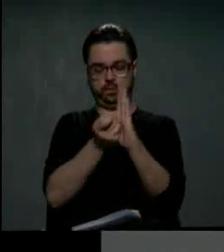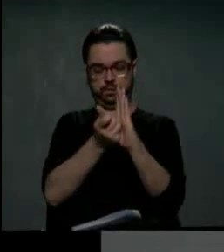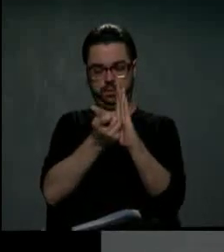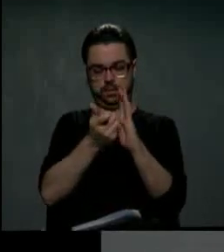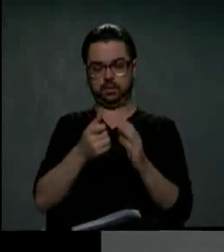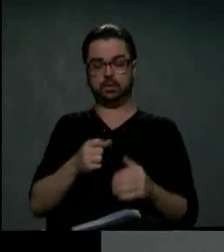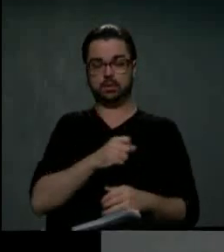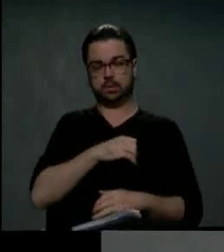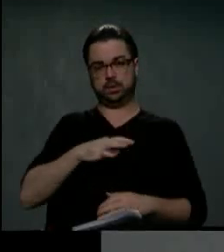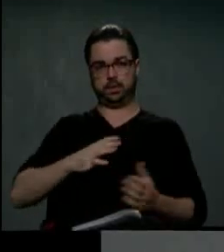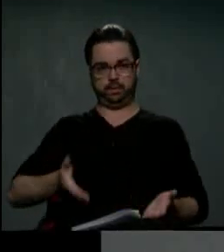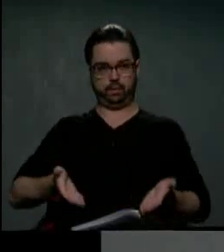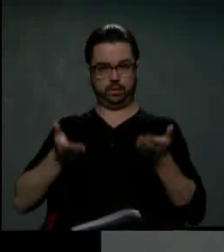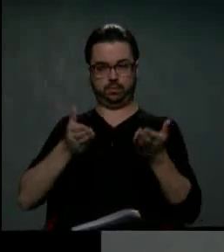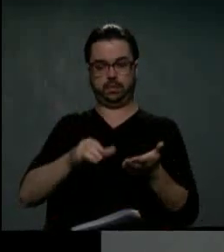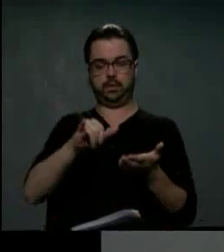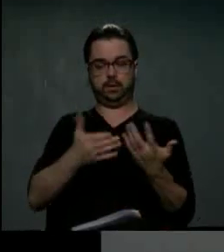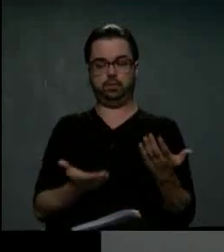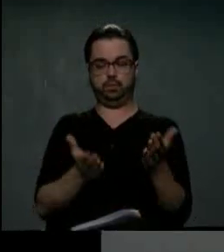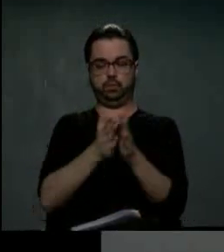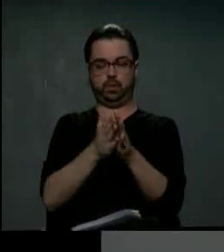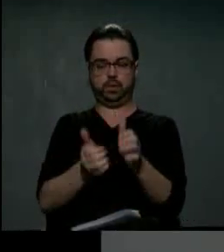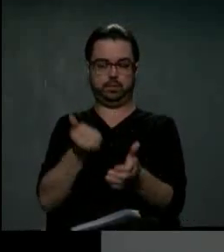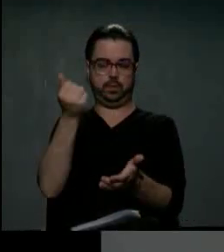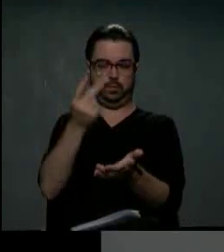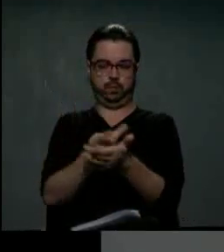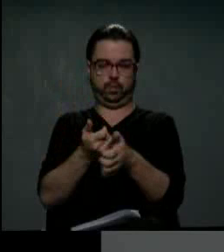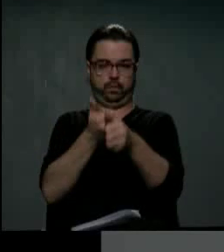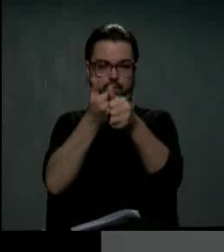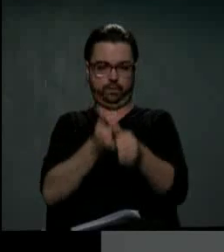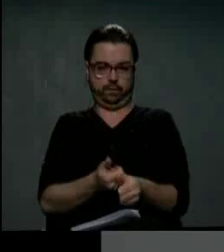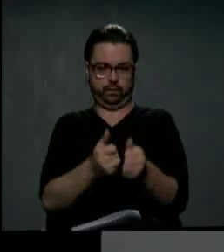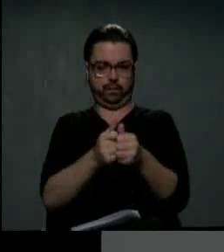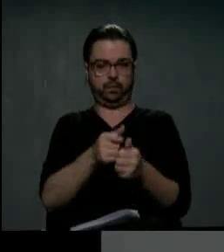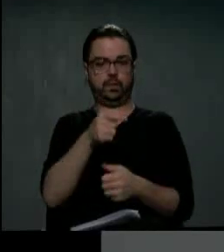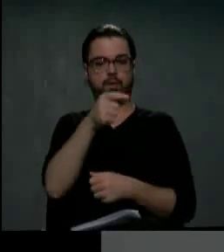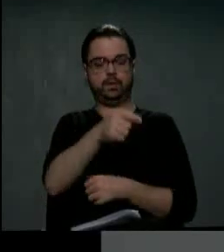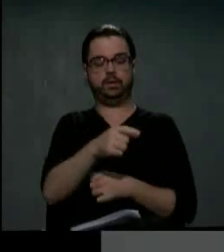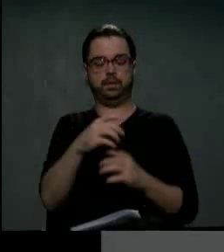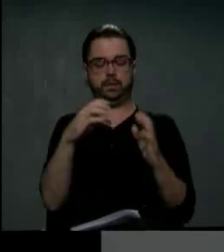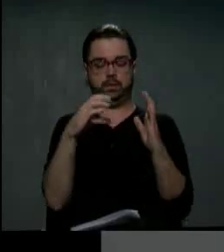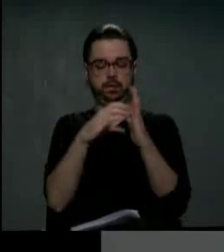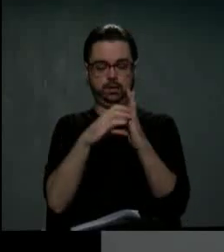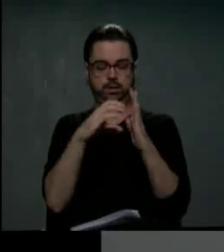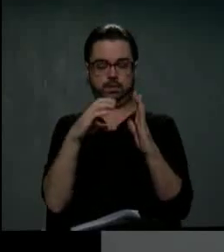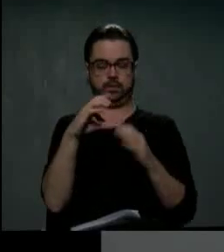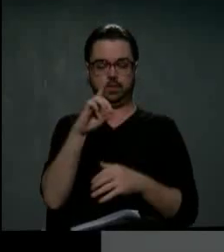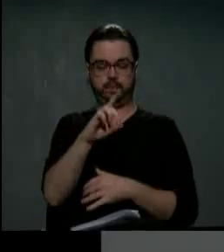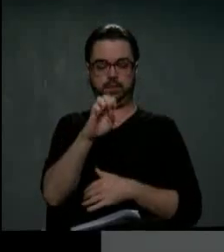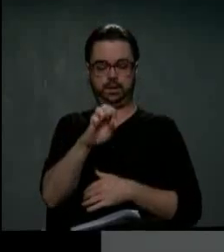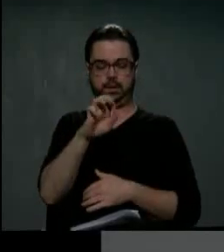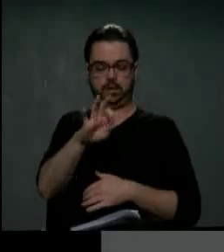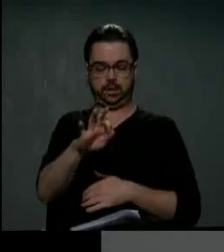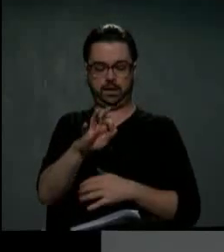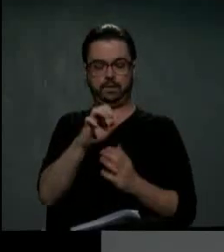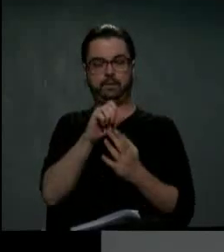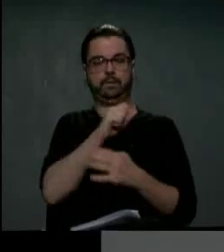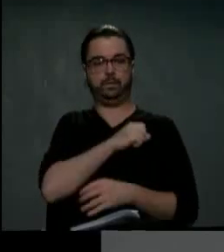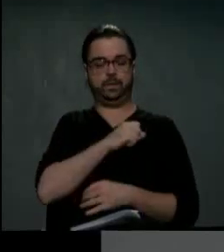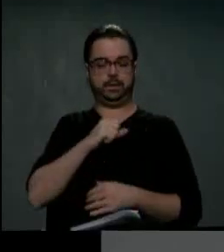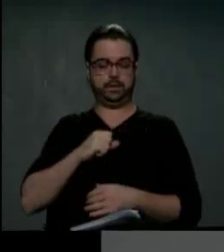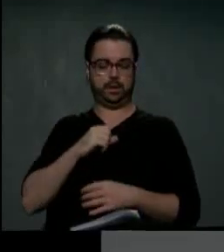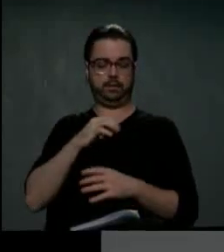Staff recommends approval of the request, subject to compliance with the comments and conditions as outlined in paragraphs D, E, and F of the agenda staff